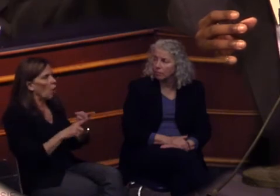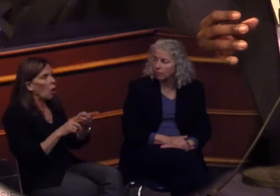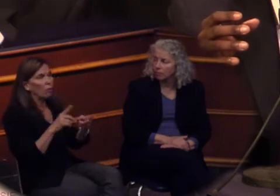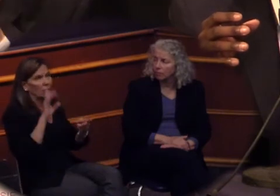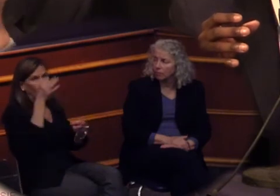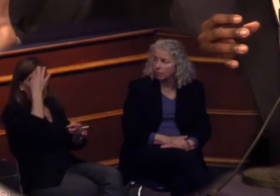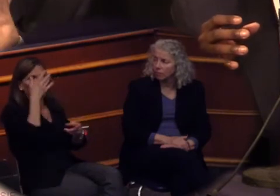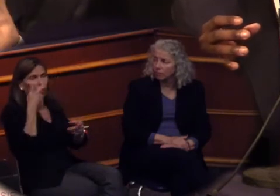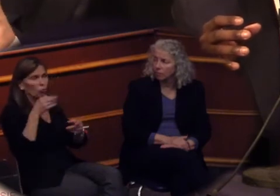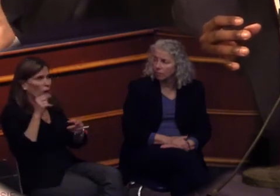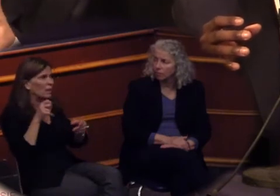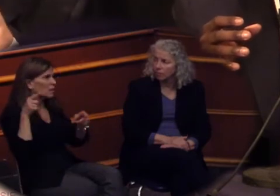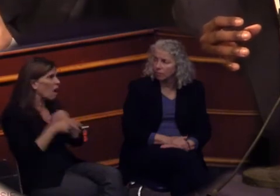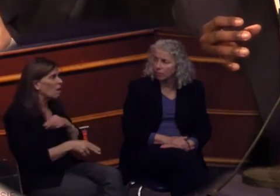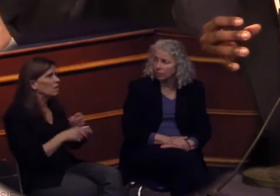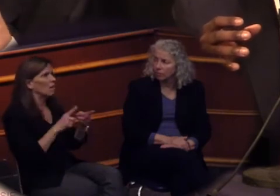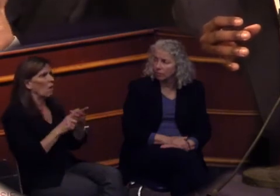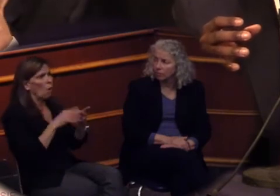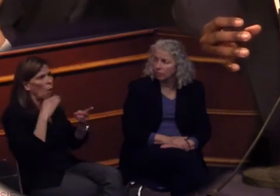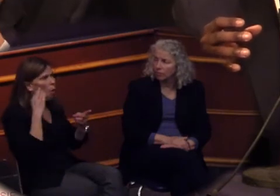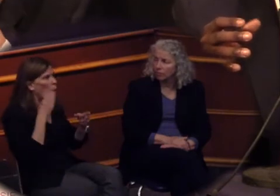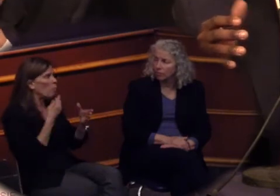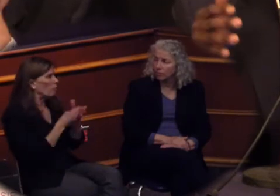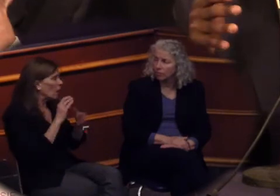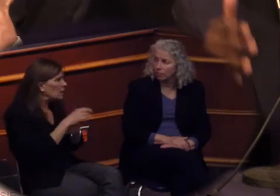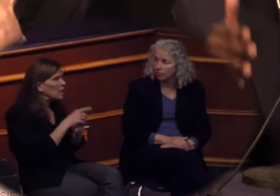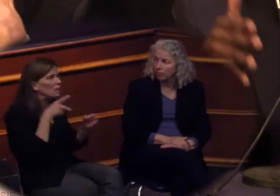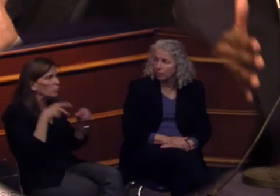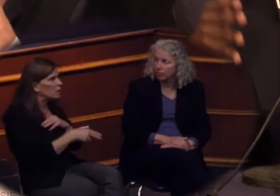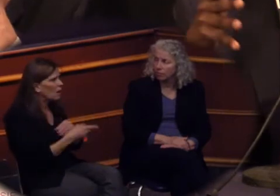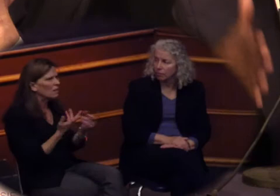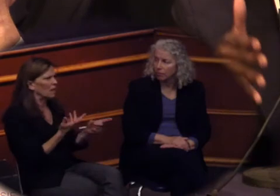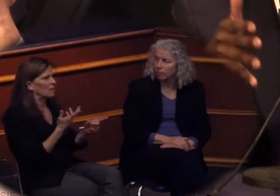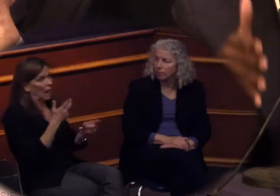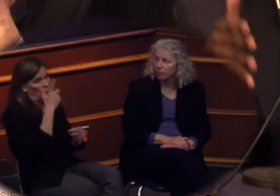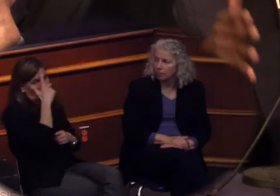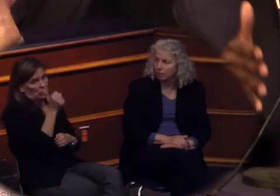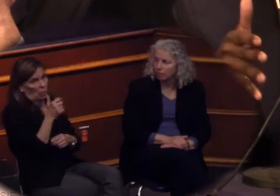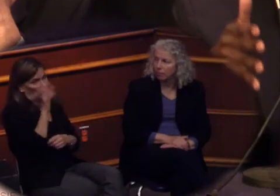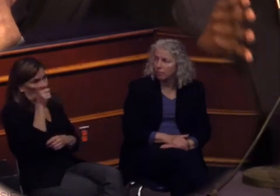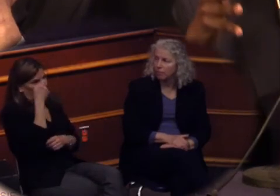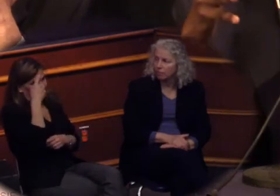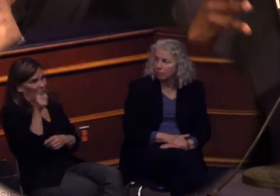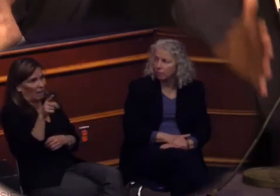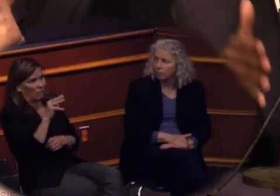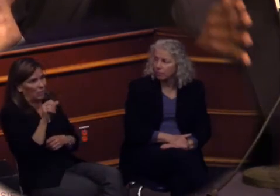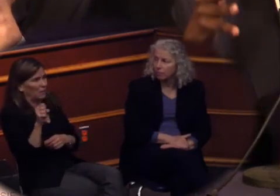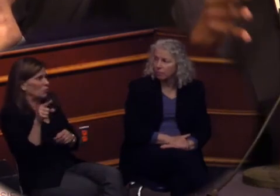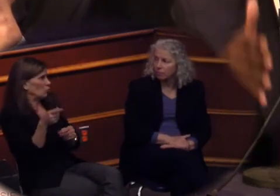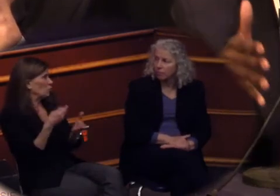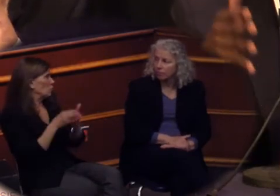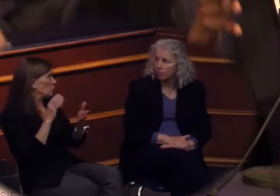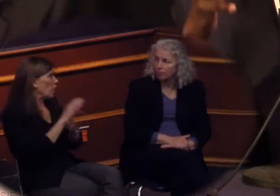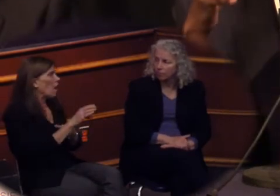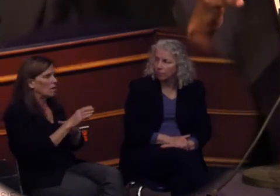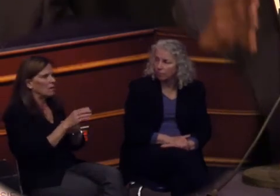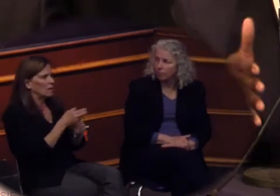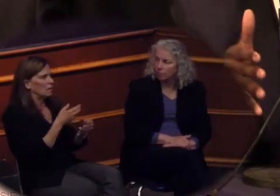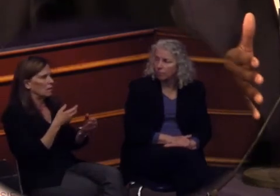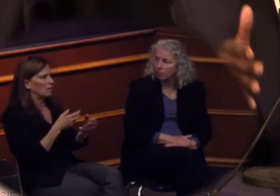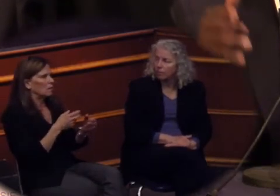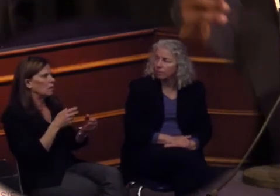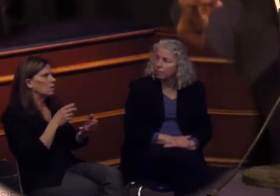federal level. Home funding has been cut. It's going to be up to the state of Massachusetts to fund and subsidize